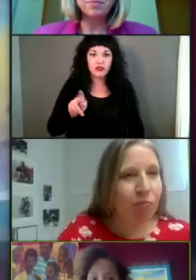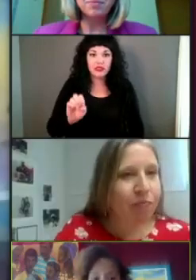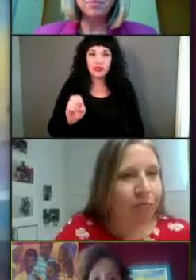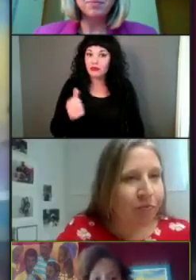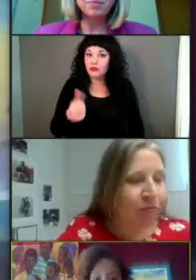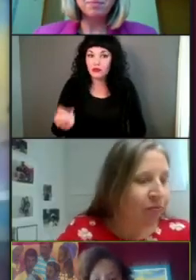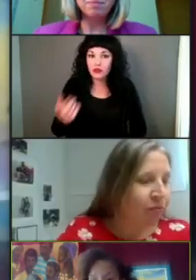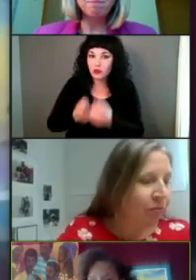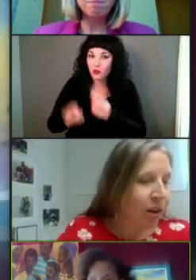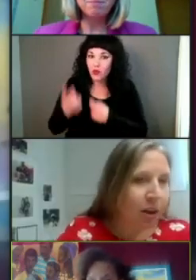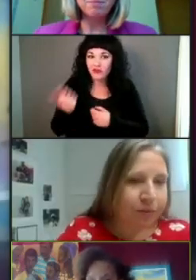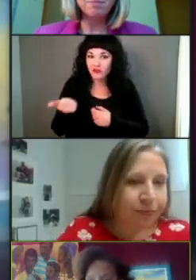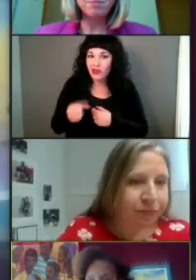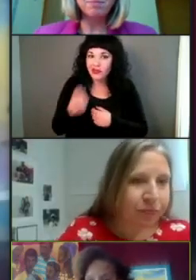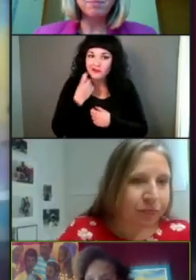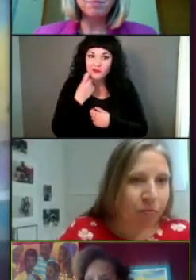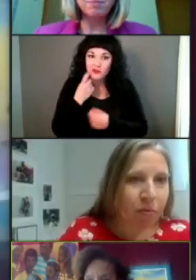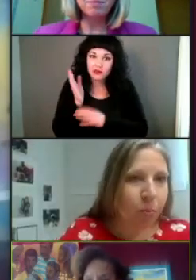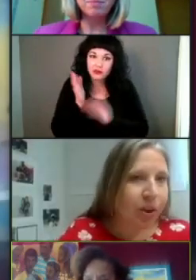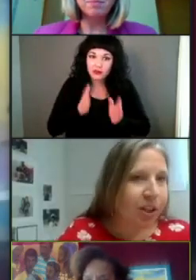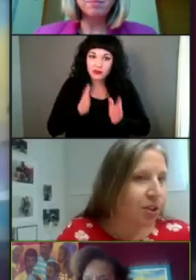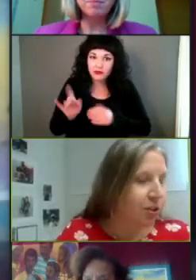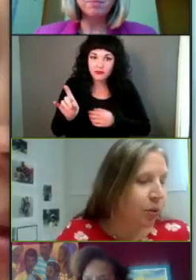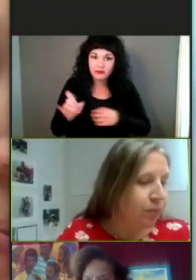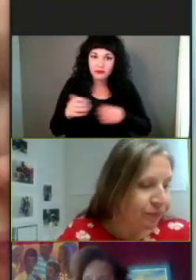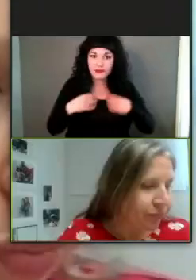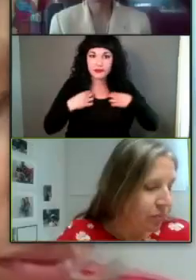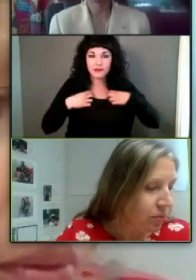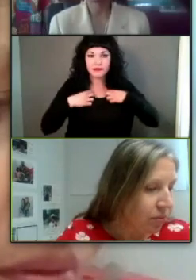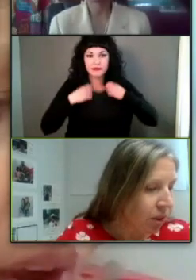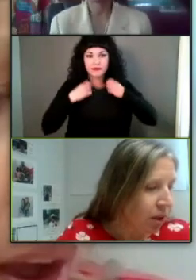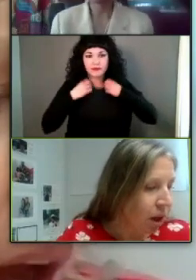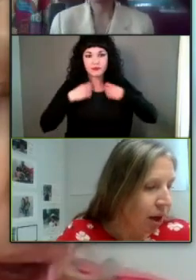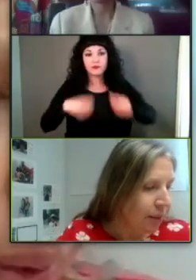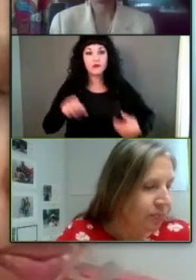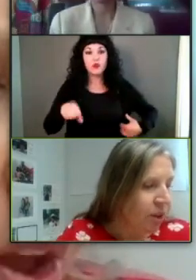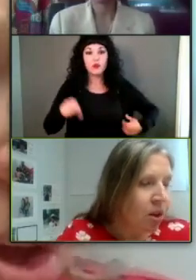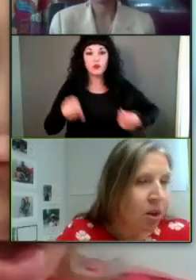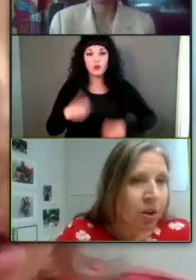Misha, or Michelle? We do.